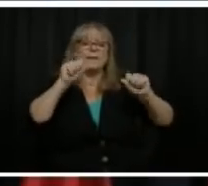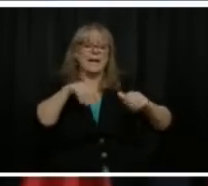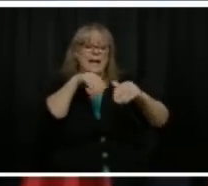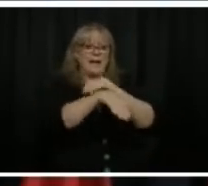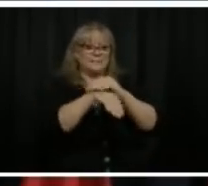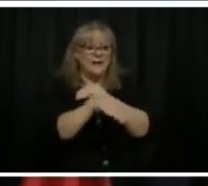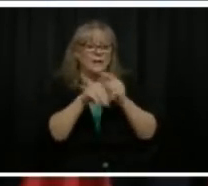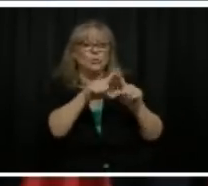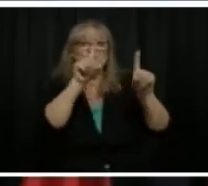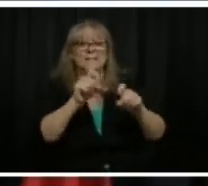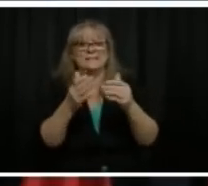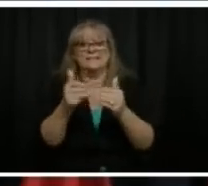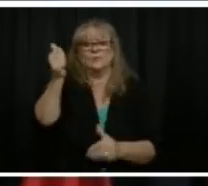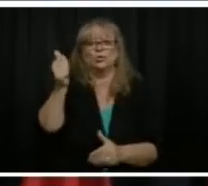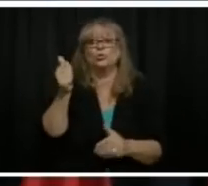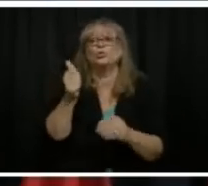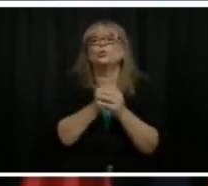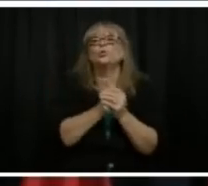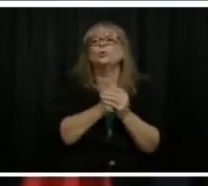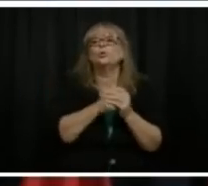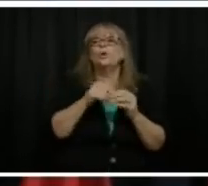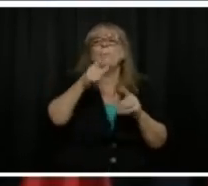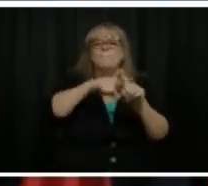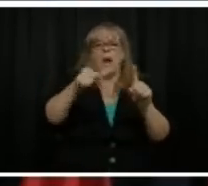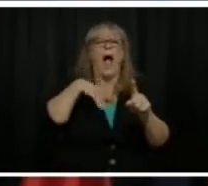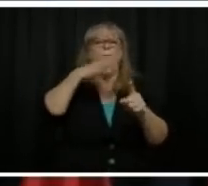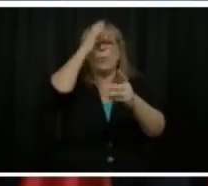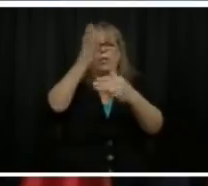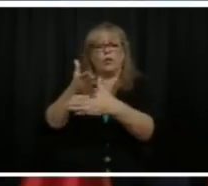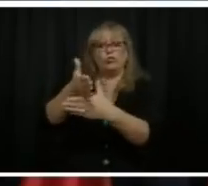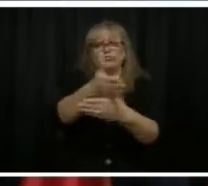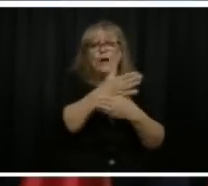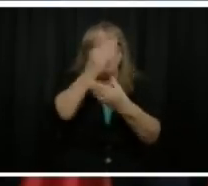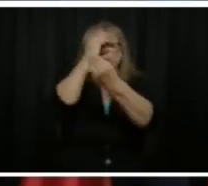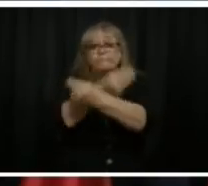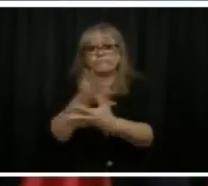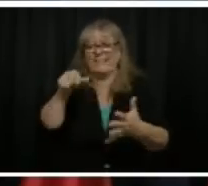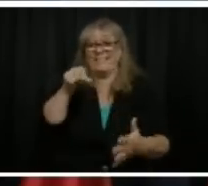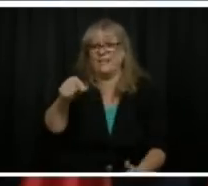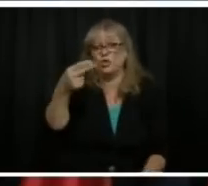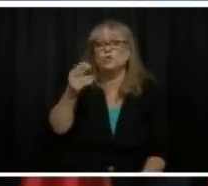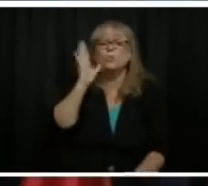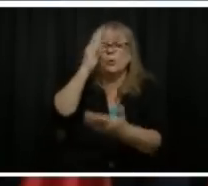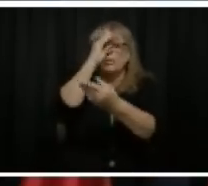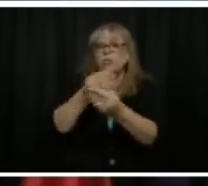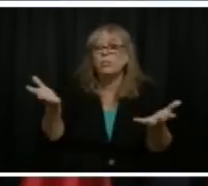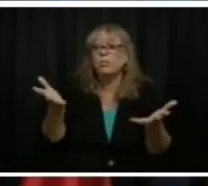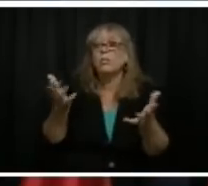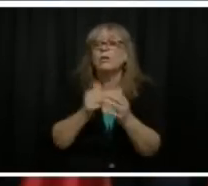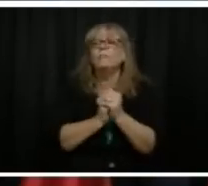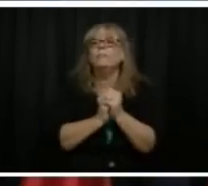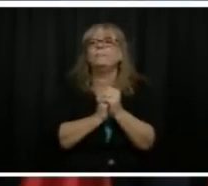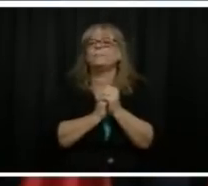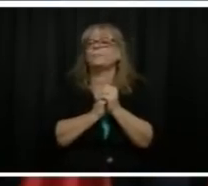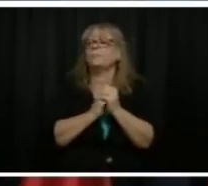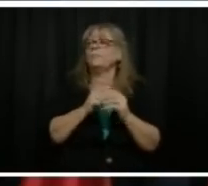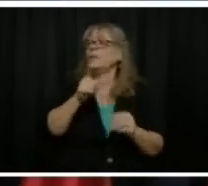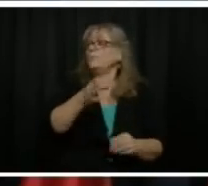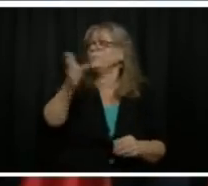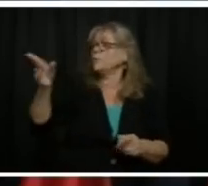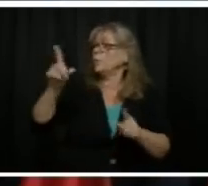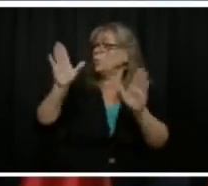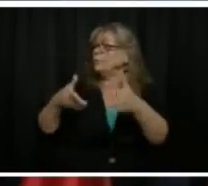time. We'll give you an update on Thursday about some of the specifics around that work. Last from the room. Yes. There was a